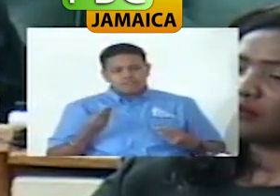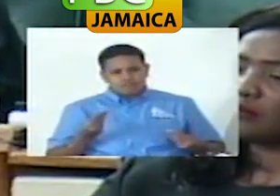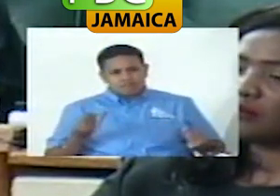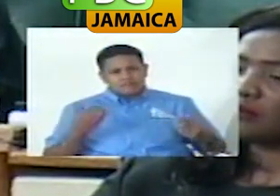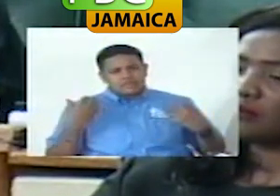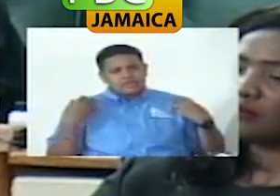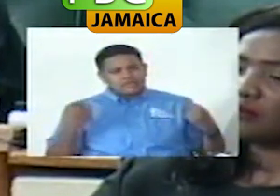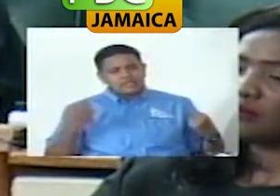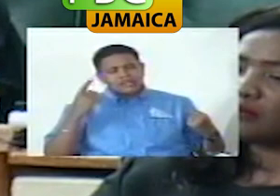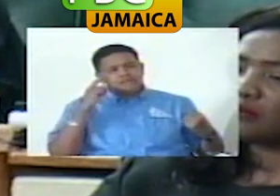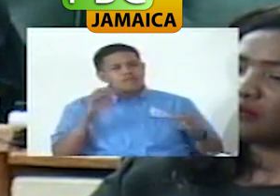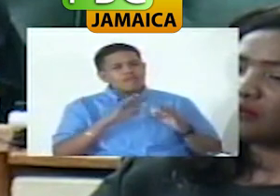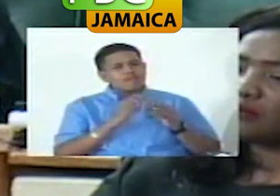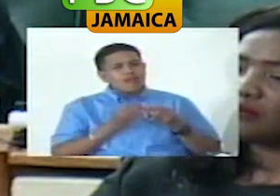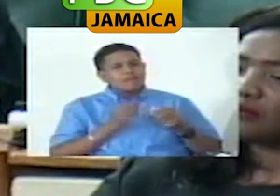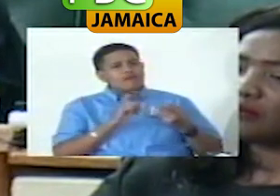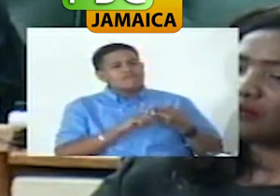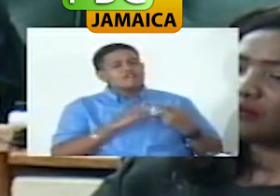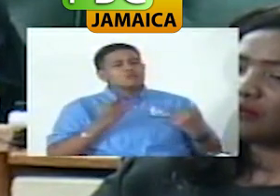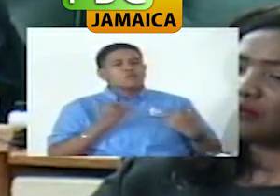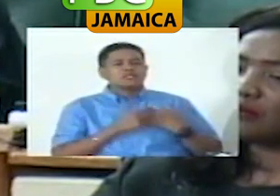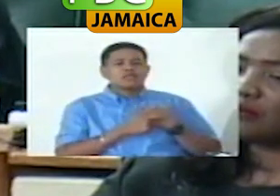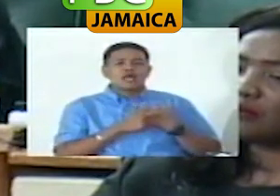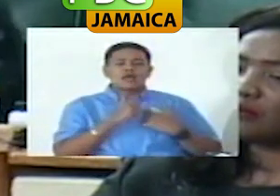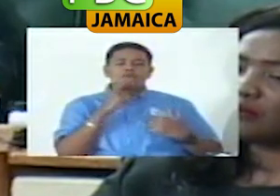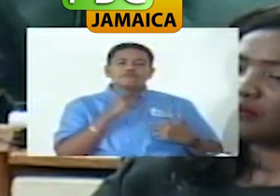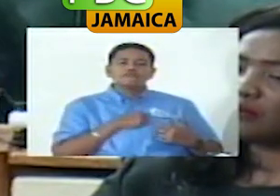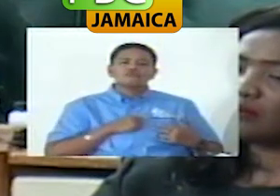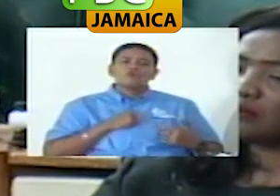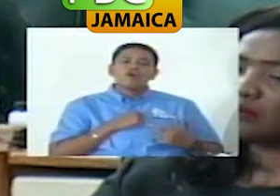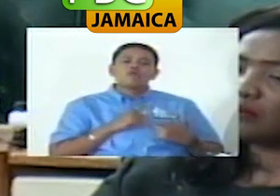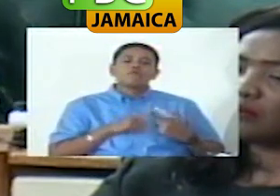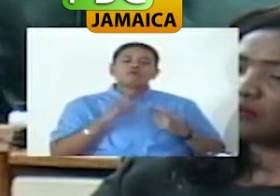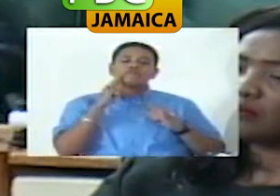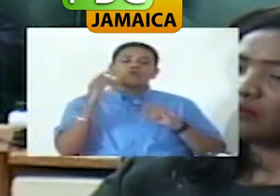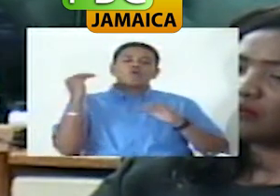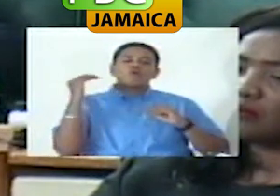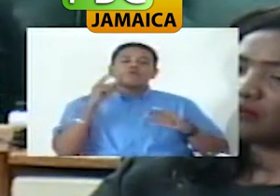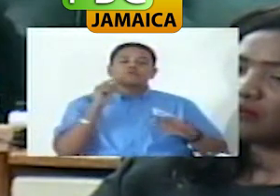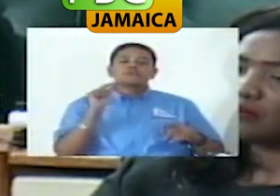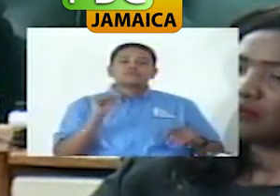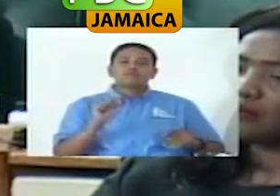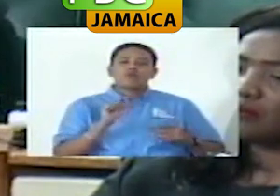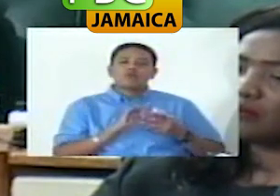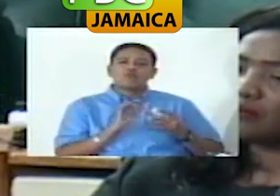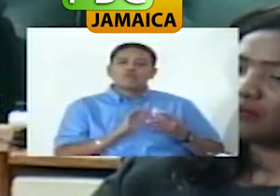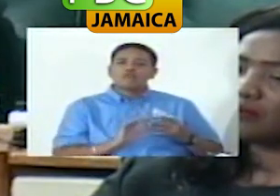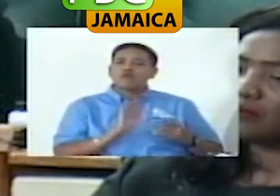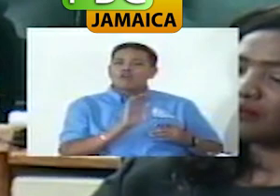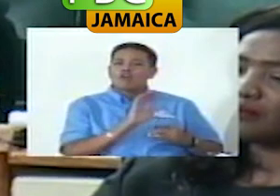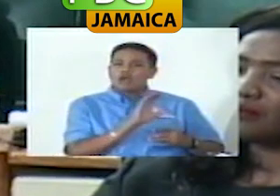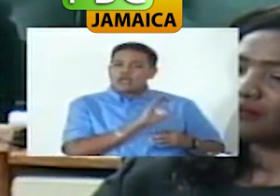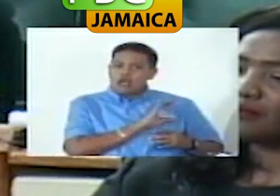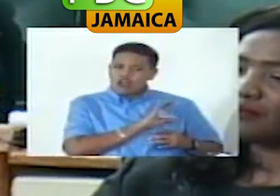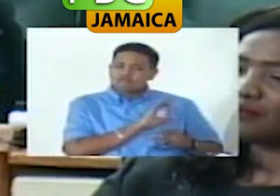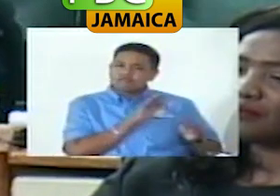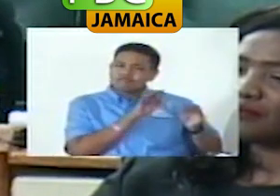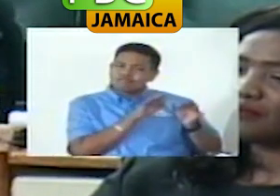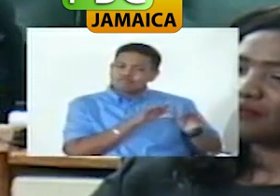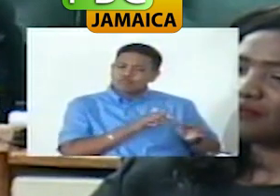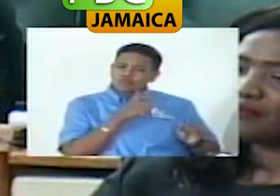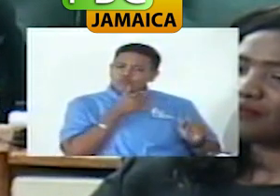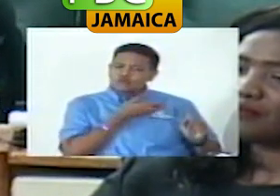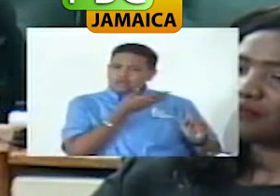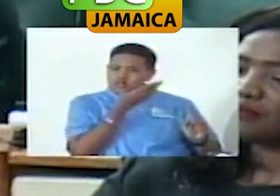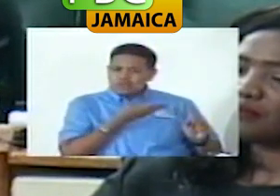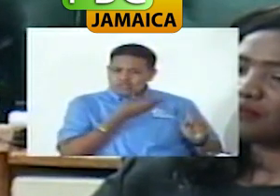friends, and colleagues in this time of sorrow, and hope that this small testament to her character will provide some